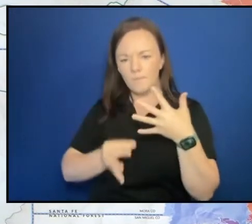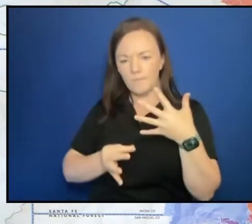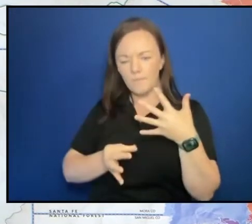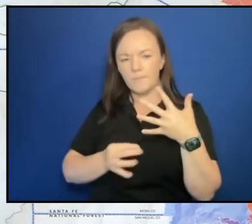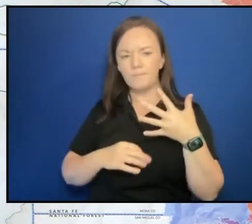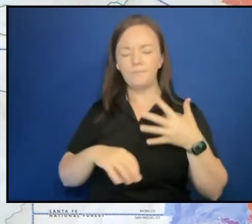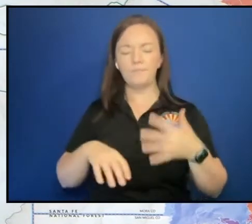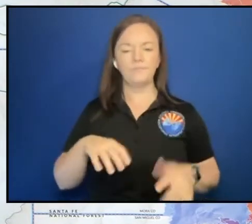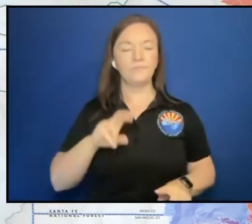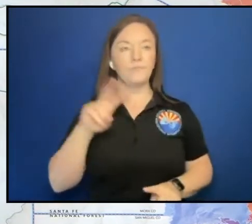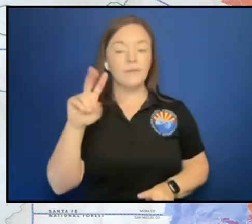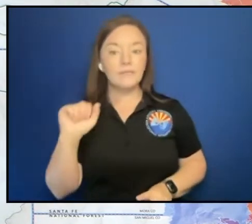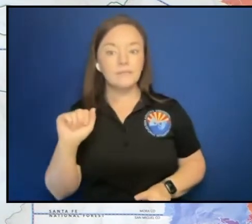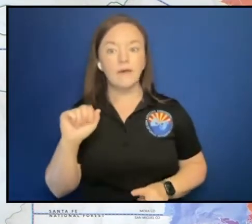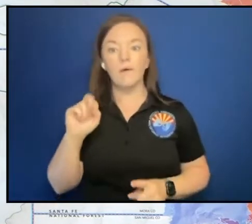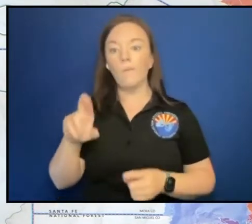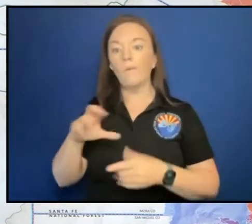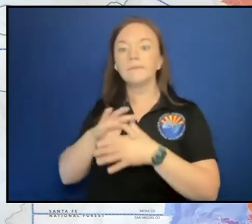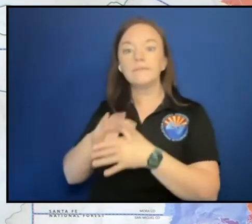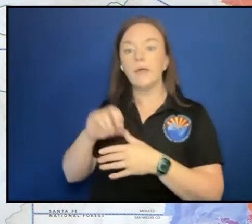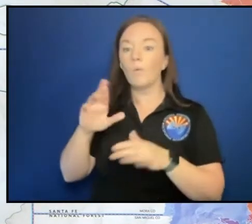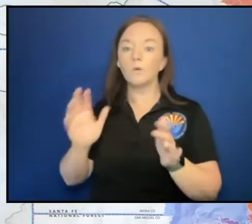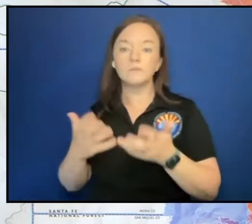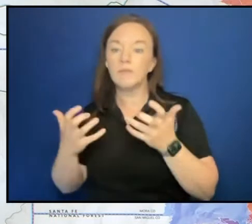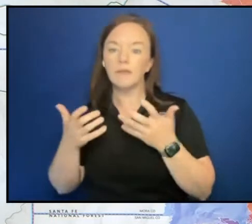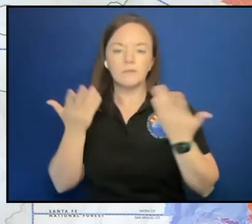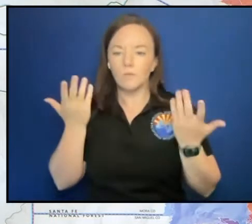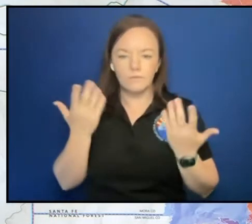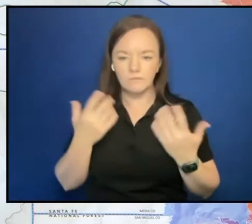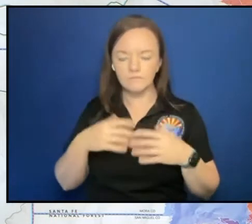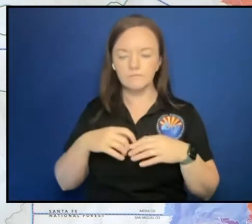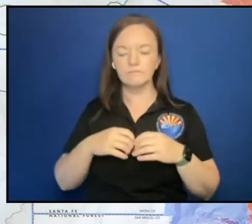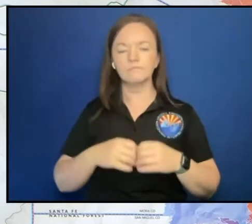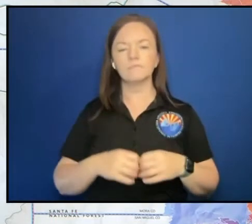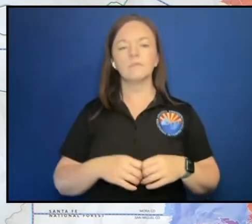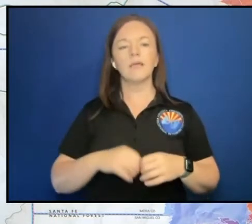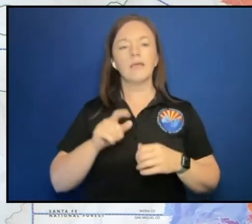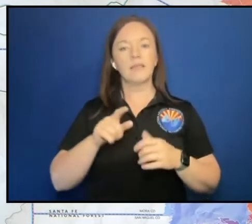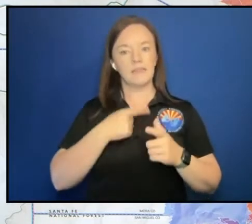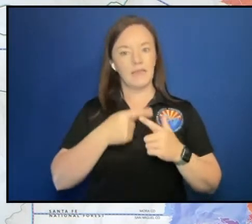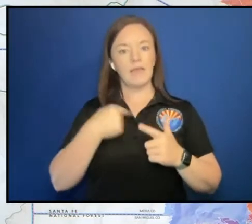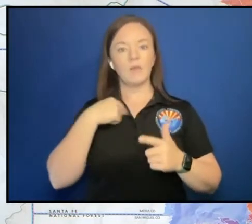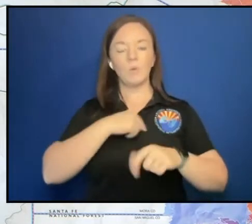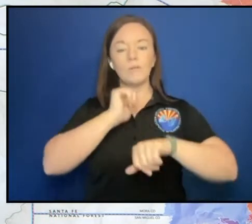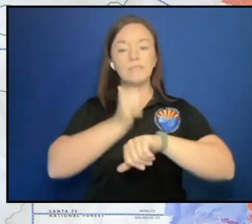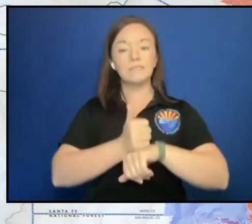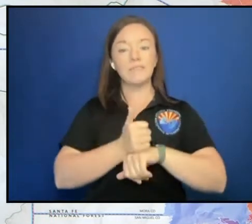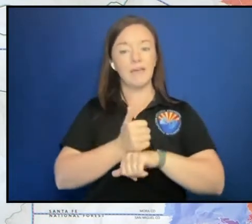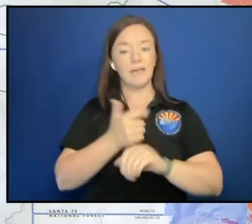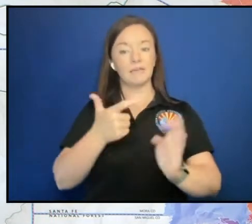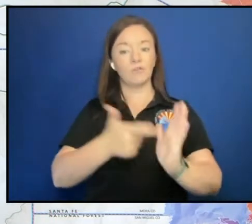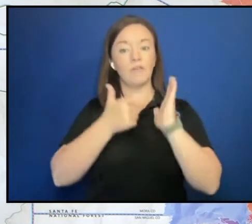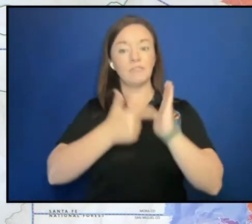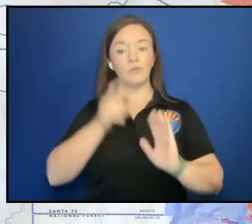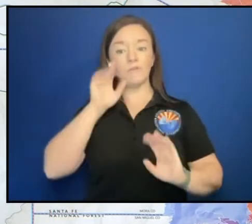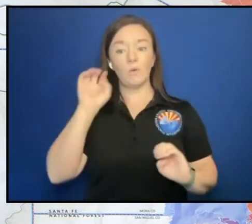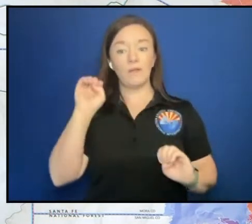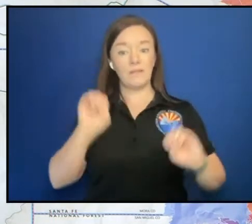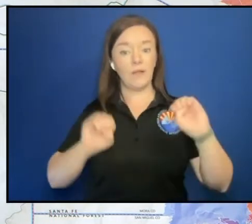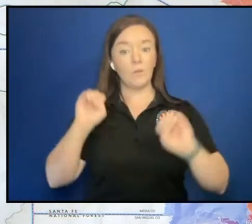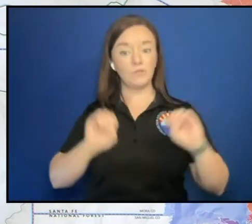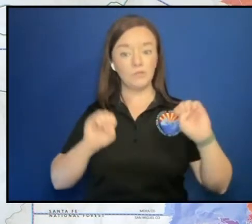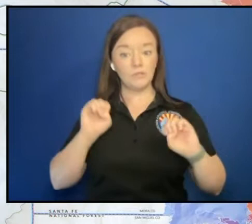or steaks or whatever. And then we set evaluation criteria. So, hey, I'm going to have